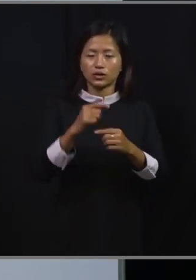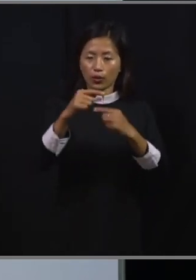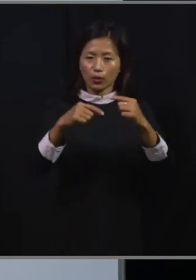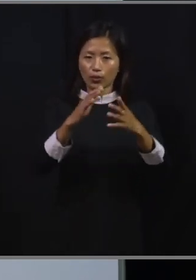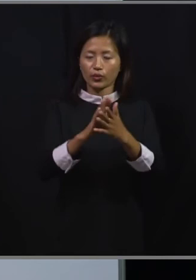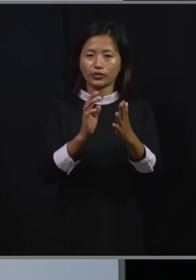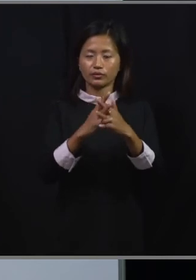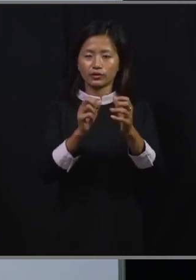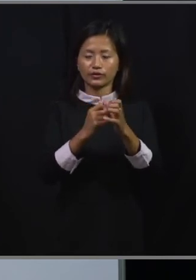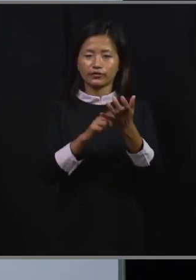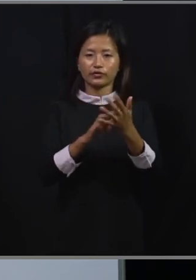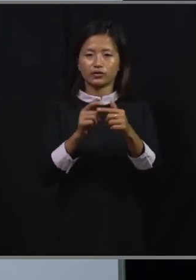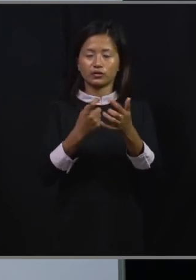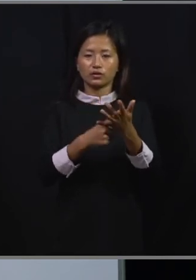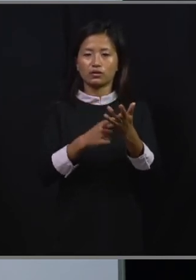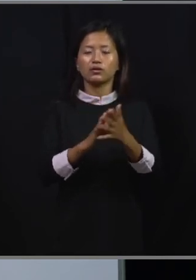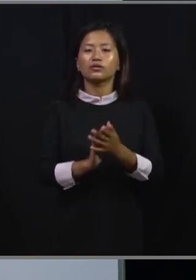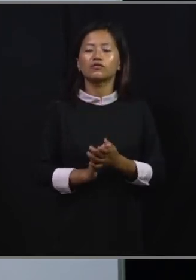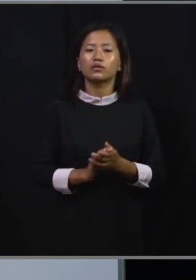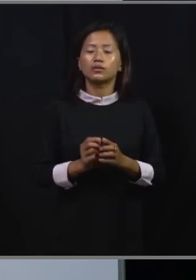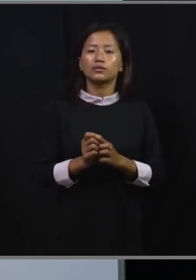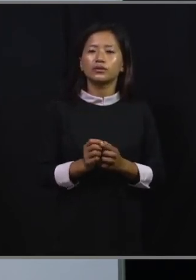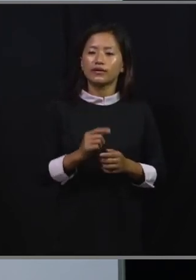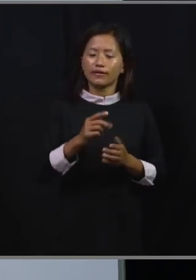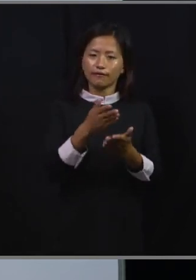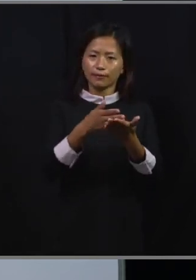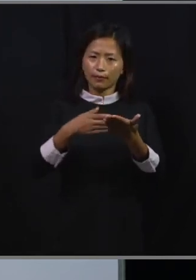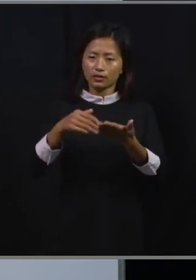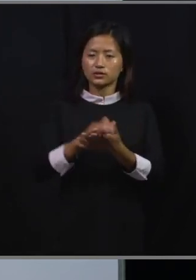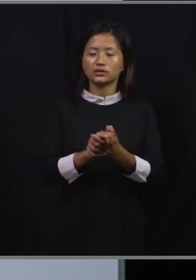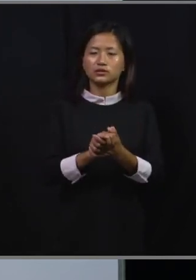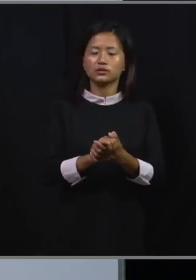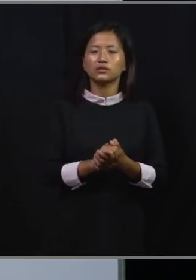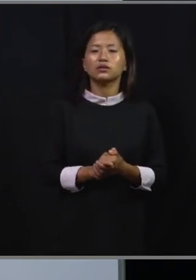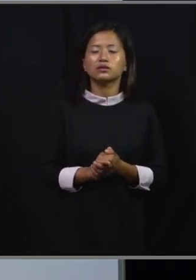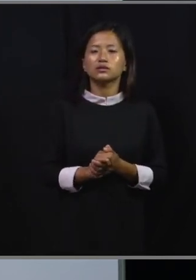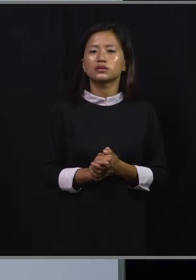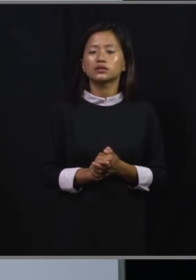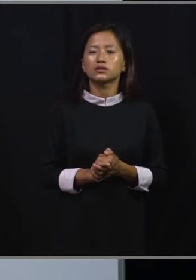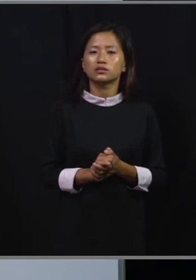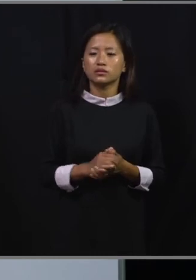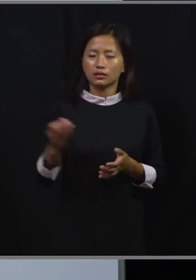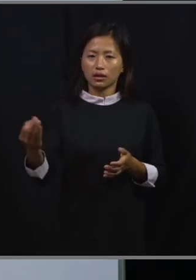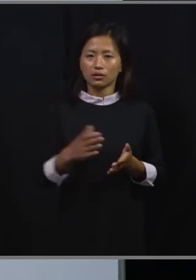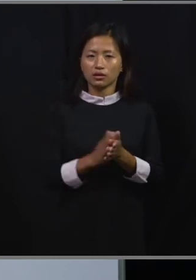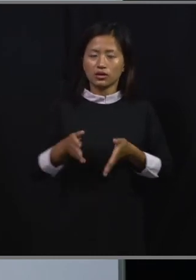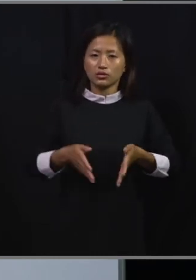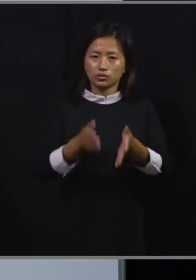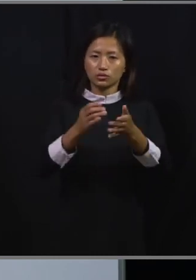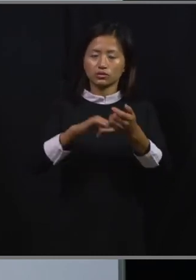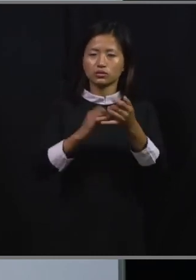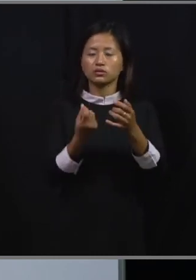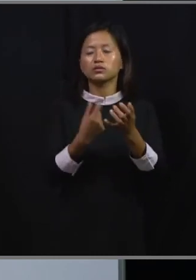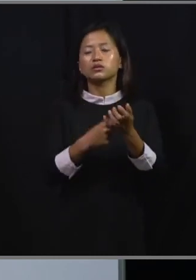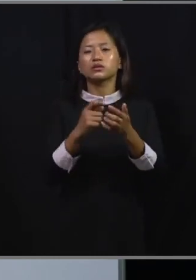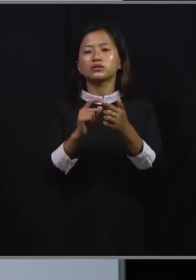here one point means one particle, every particle on the wavefront will the new source of wavelets like